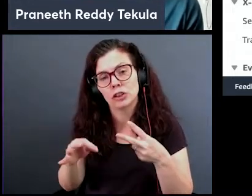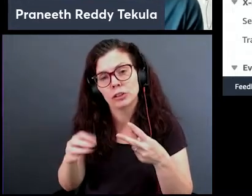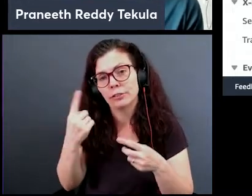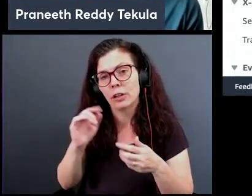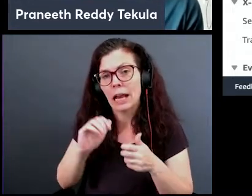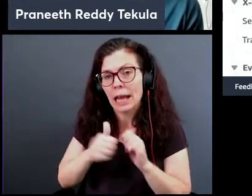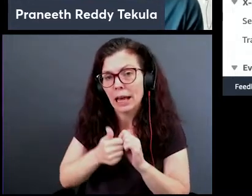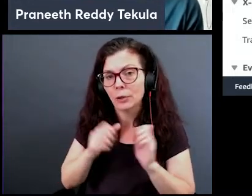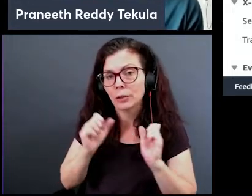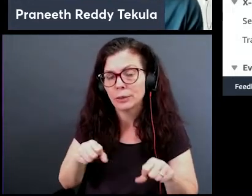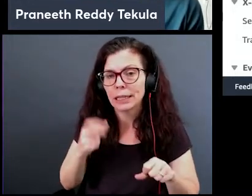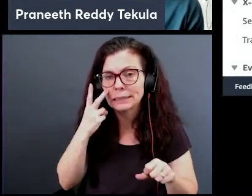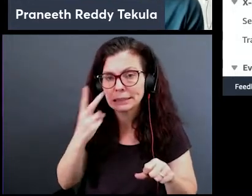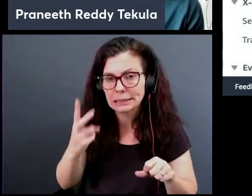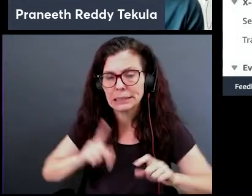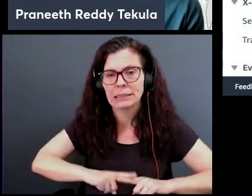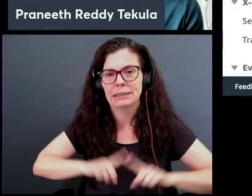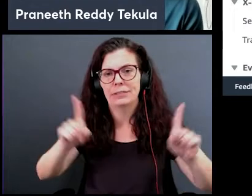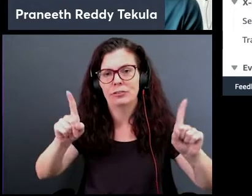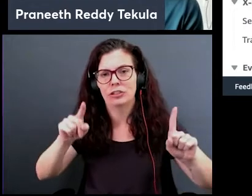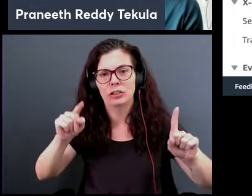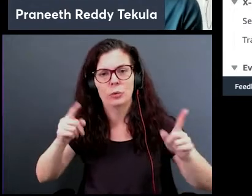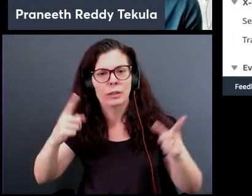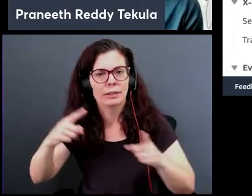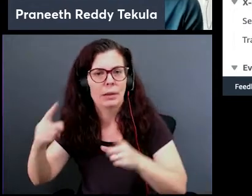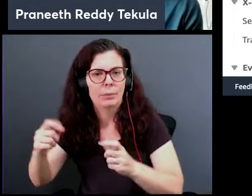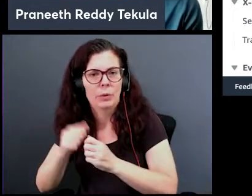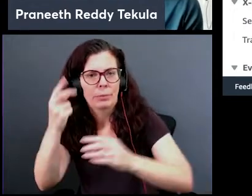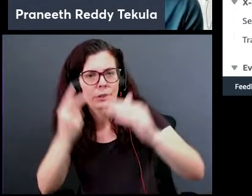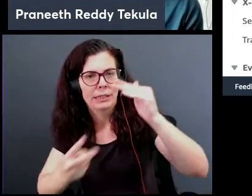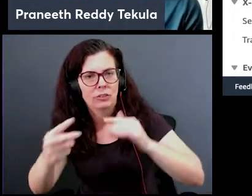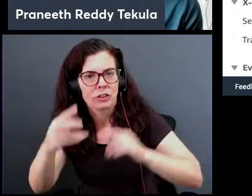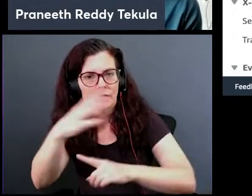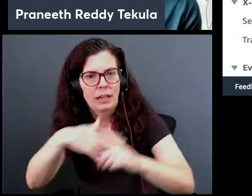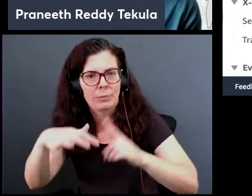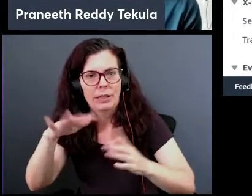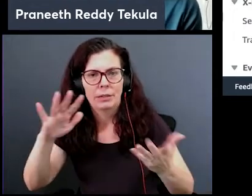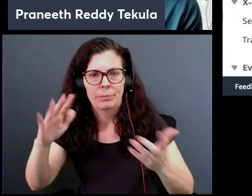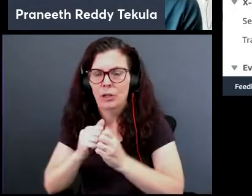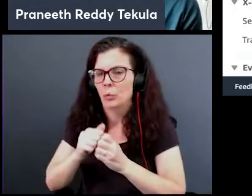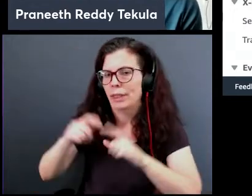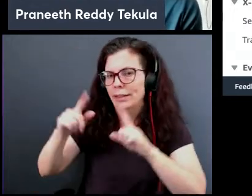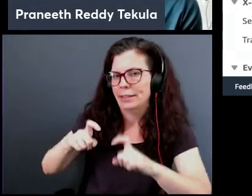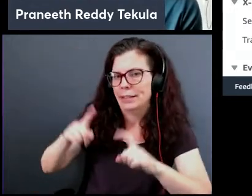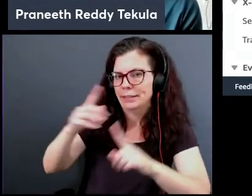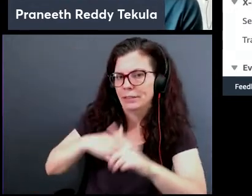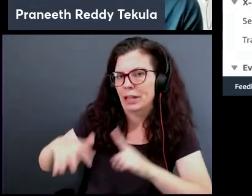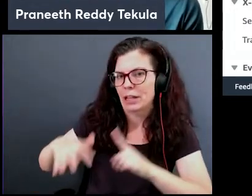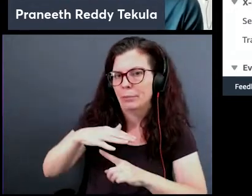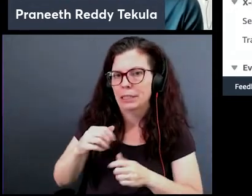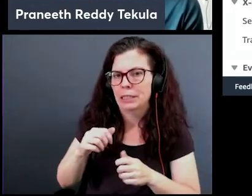and differentiate what's happening in your production environment versus your test environment all at one place. That's the